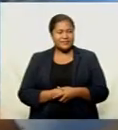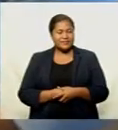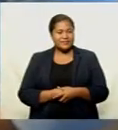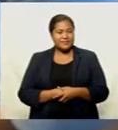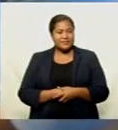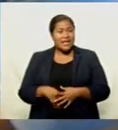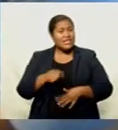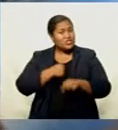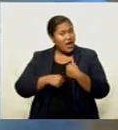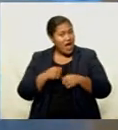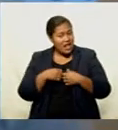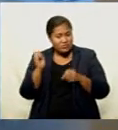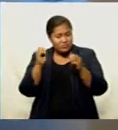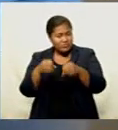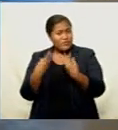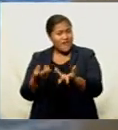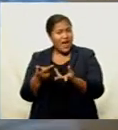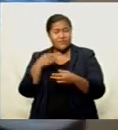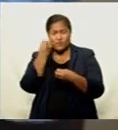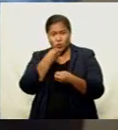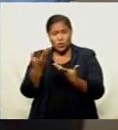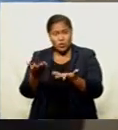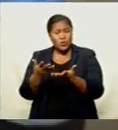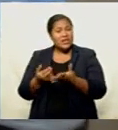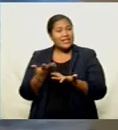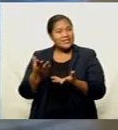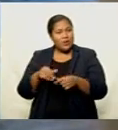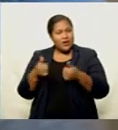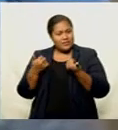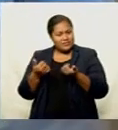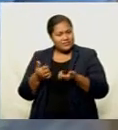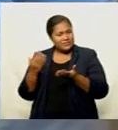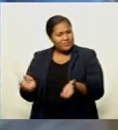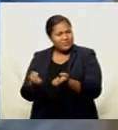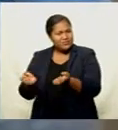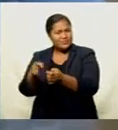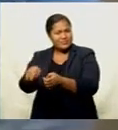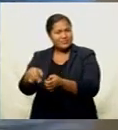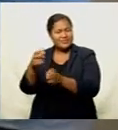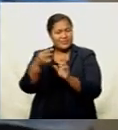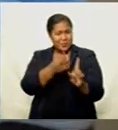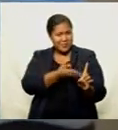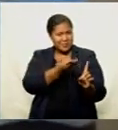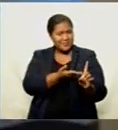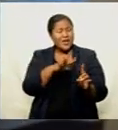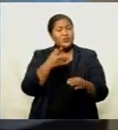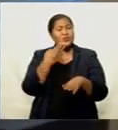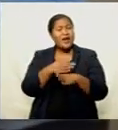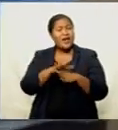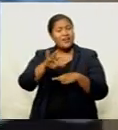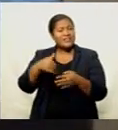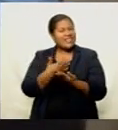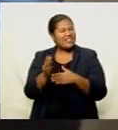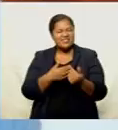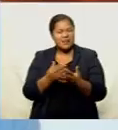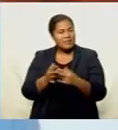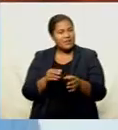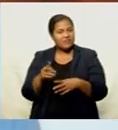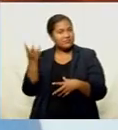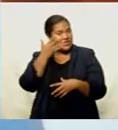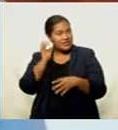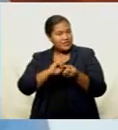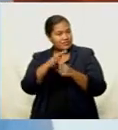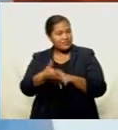The struggle to put food on the table is what drives this barista to work every day, despite the dangers of COVID-19. At